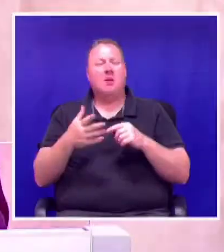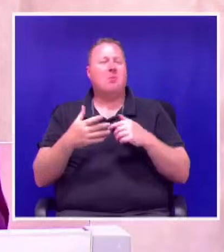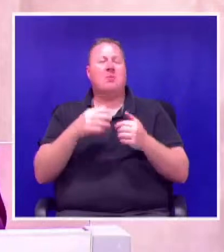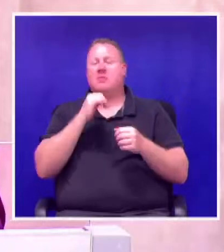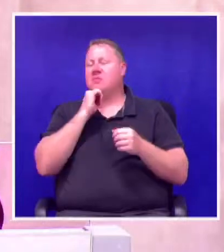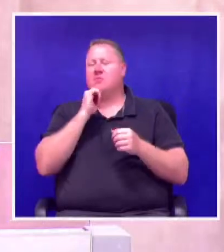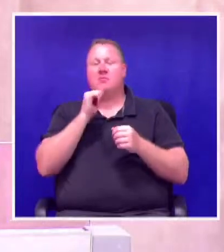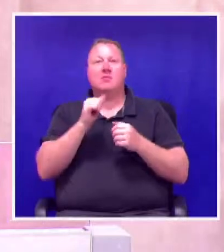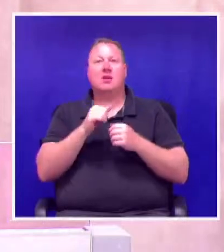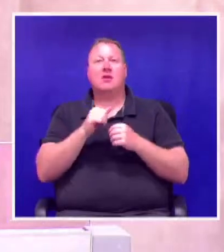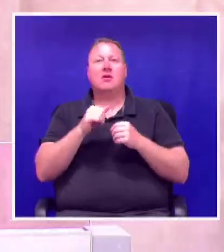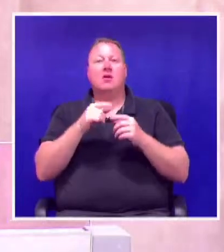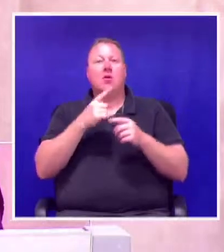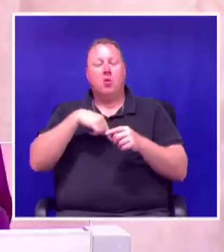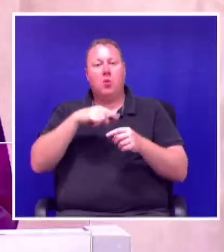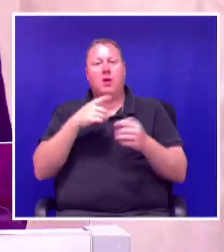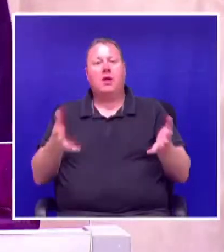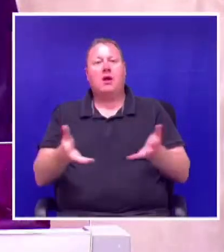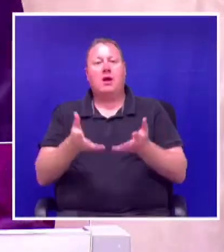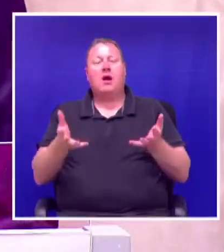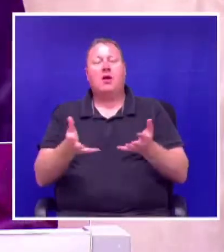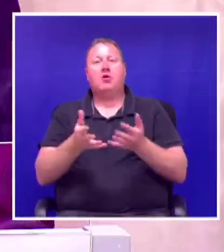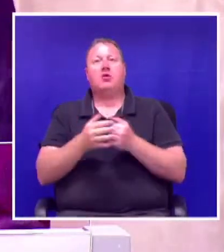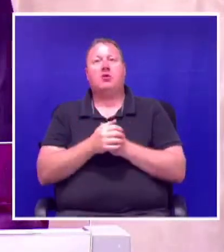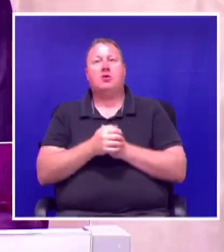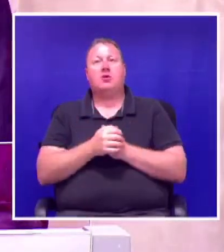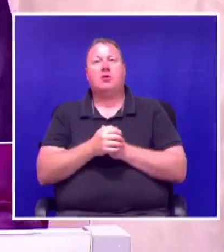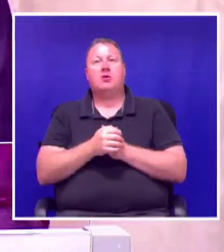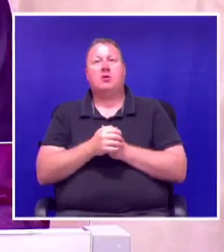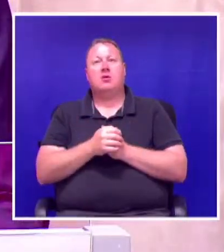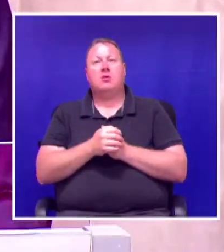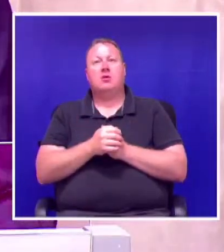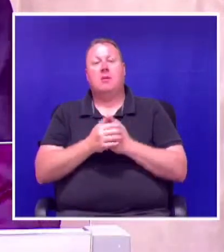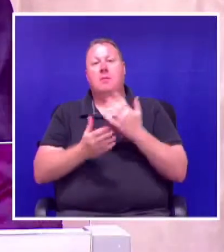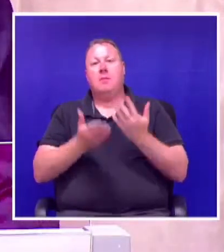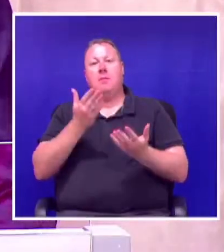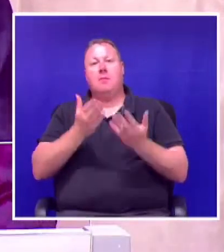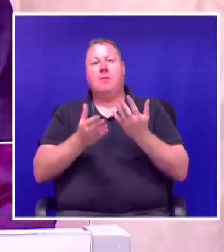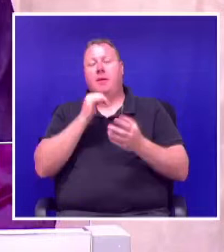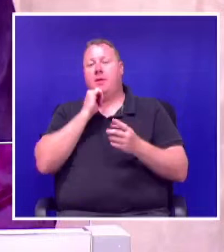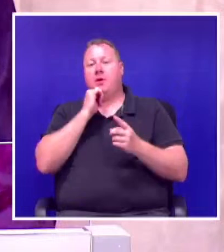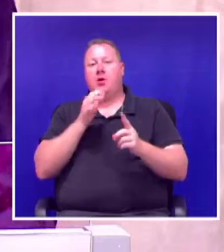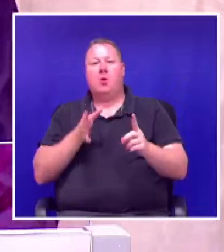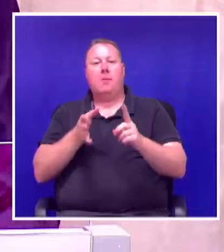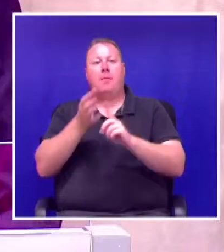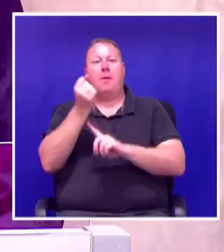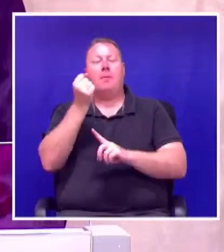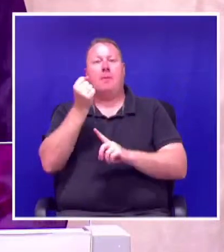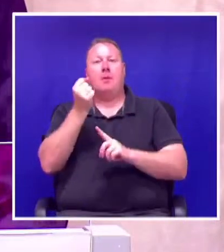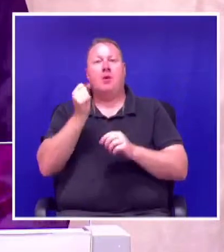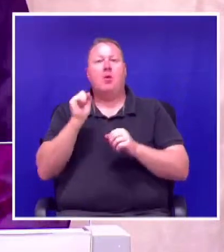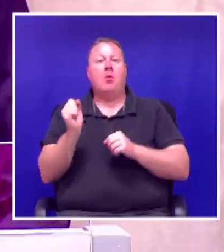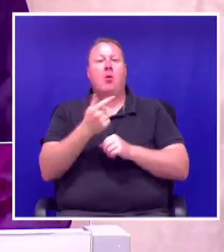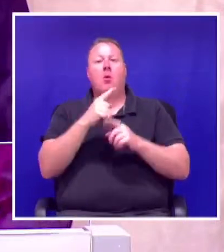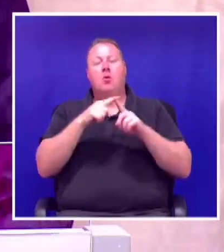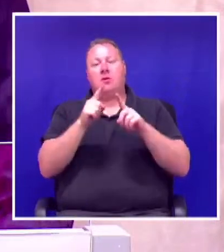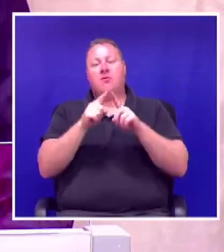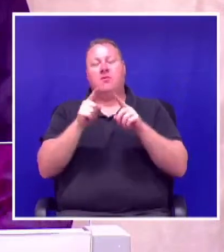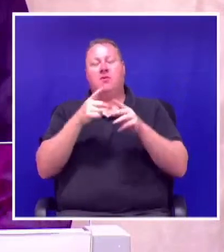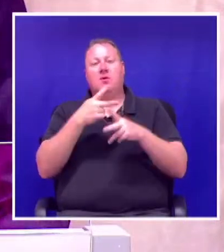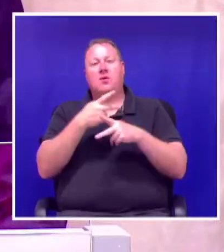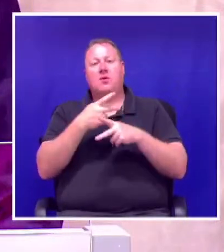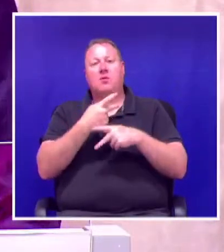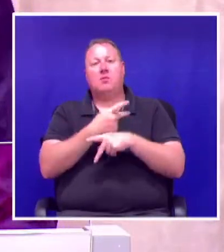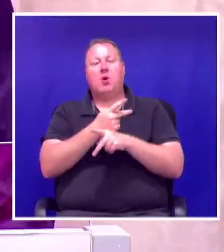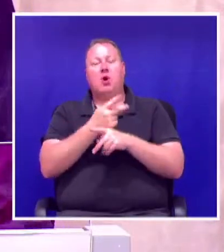that we encourage. It may well be that we may not reach all the different products in the